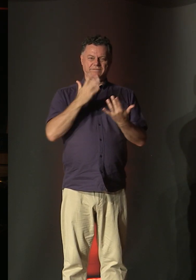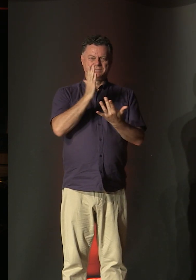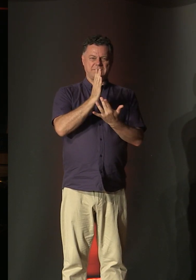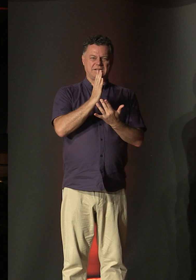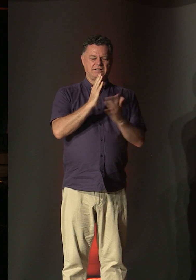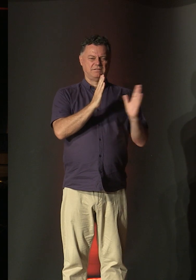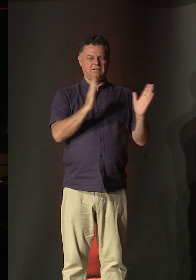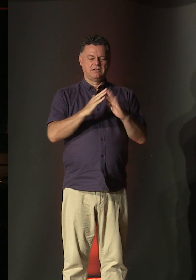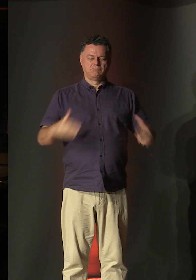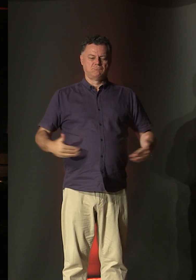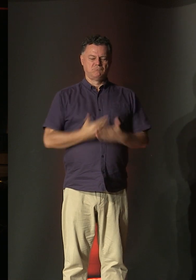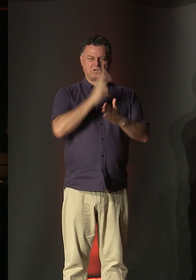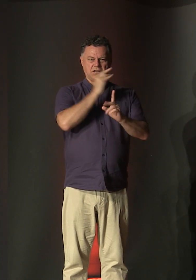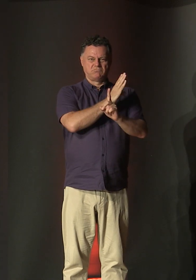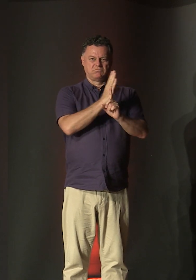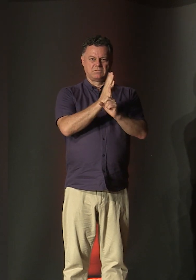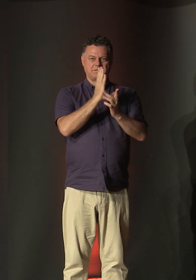the heart of life.